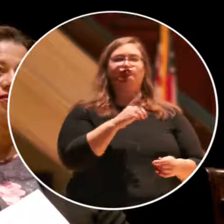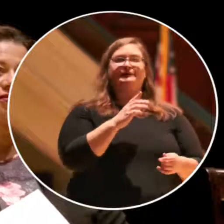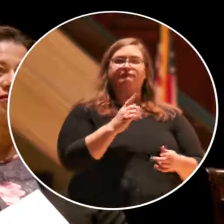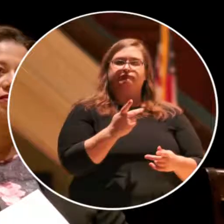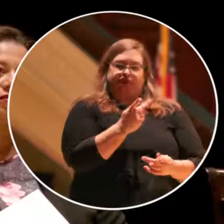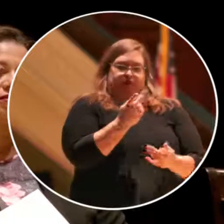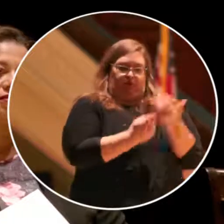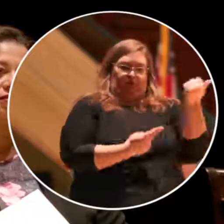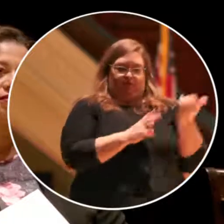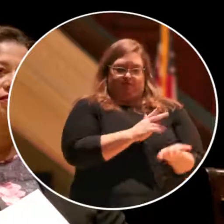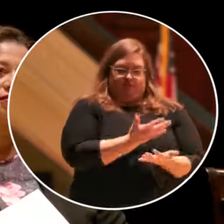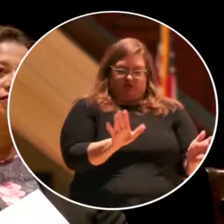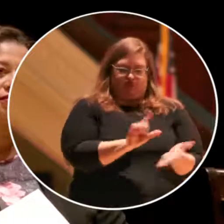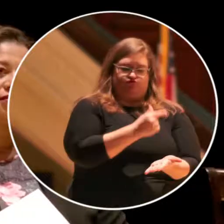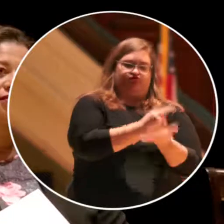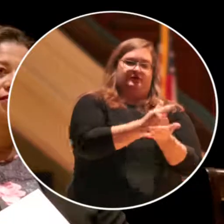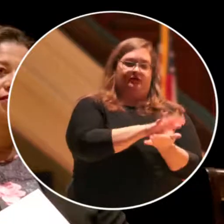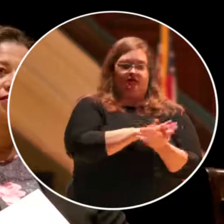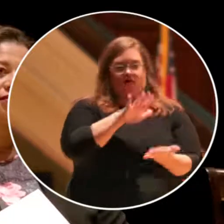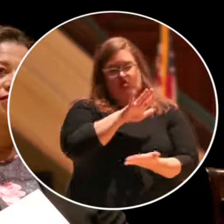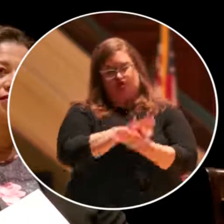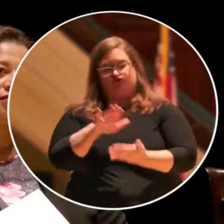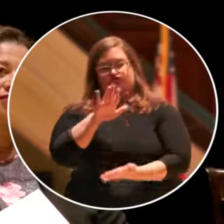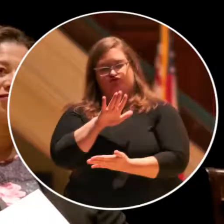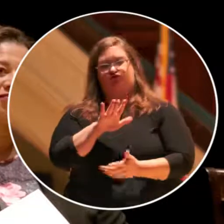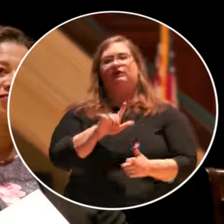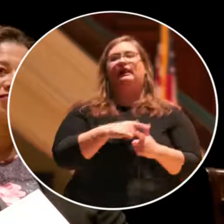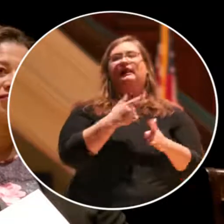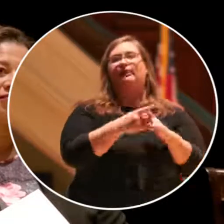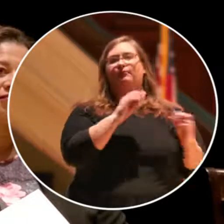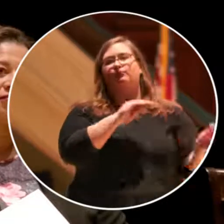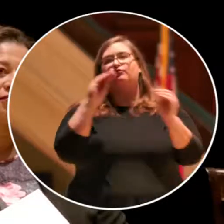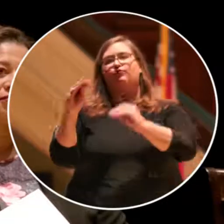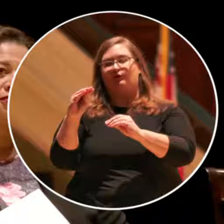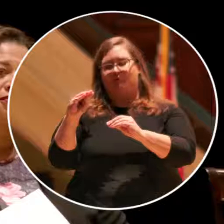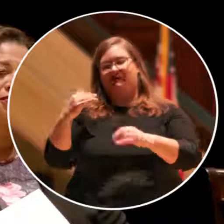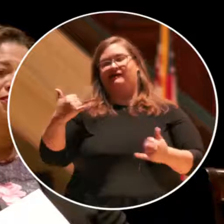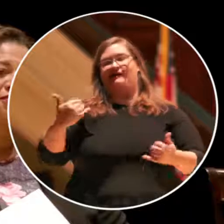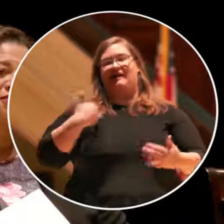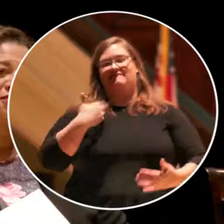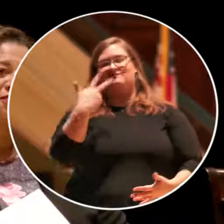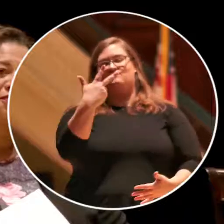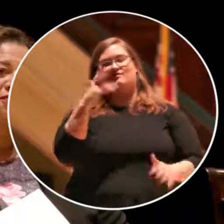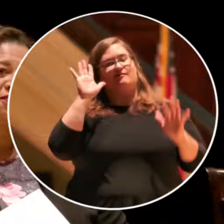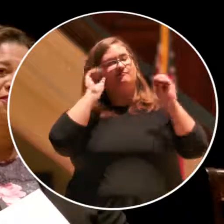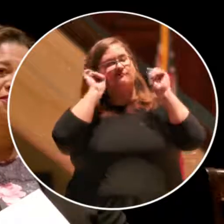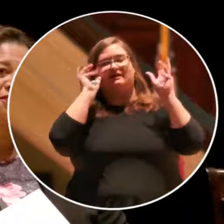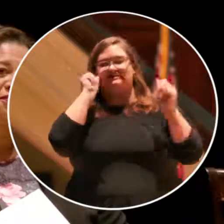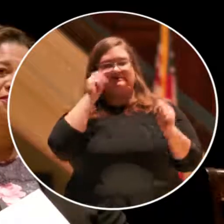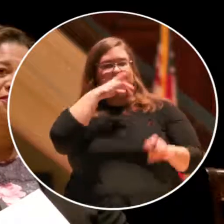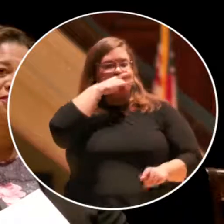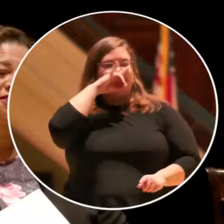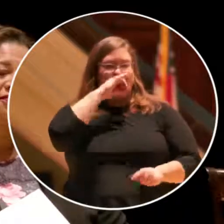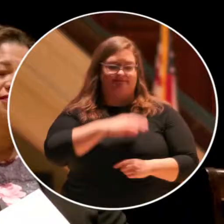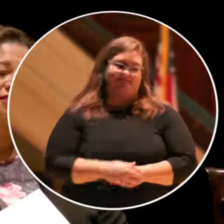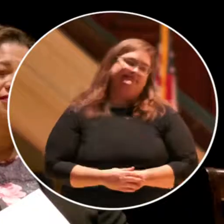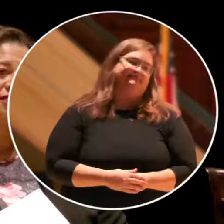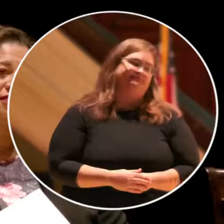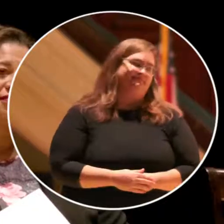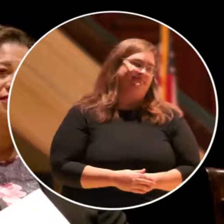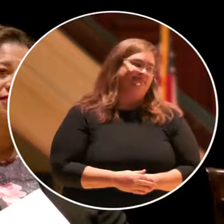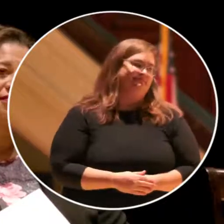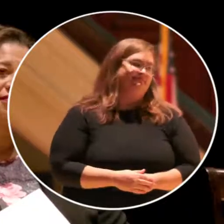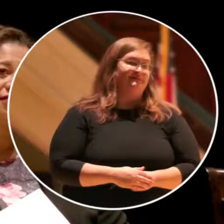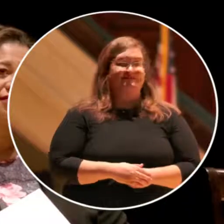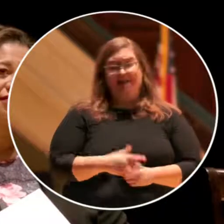careers, and made ourselves into a family with 3 amazing kids, a son and 2 daughters. In those 24 years,